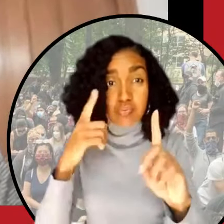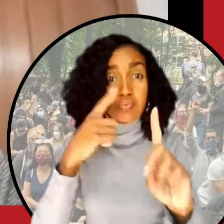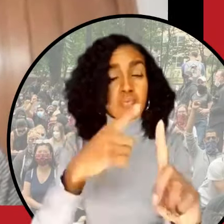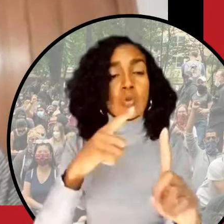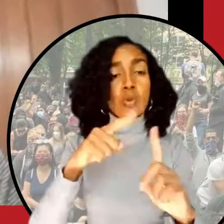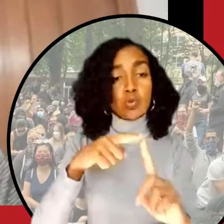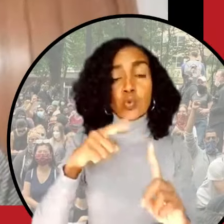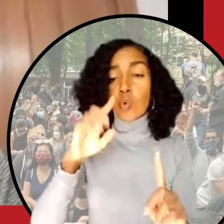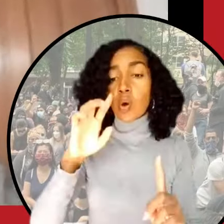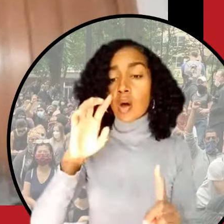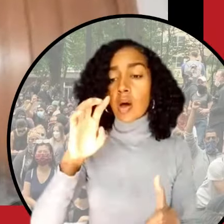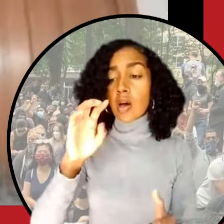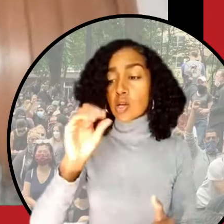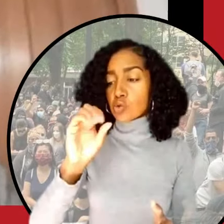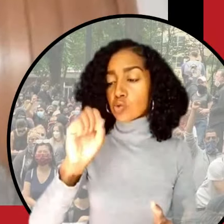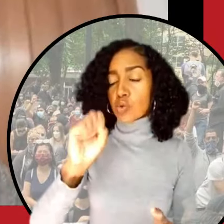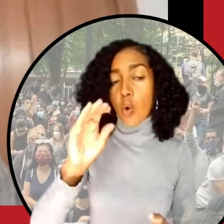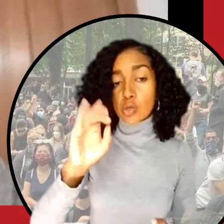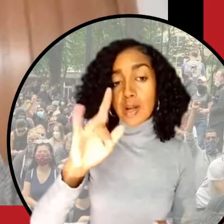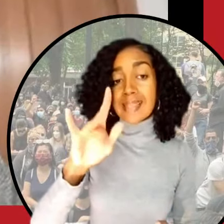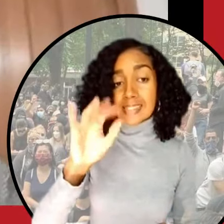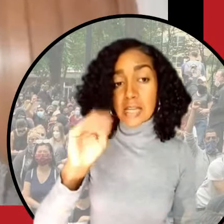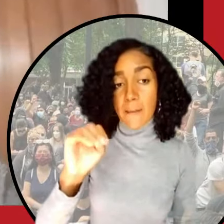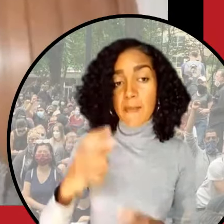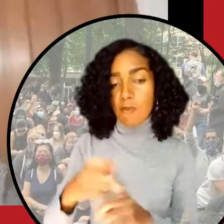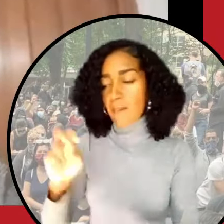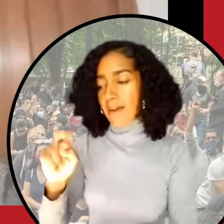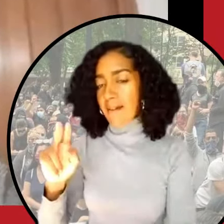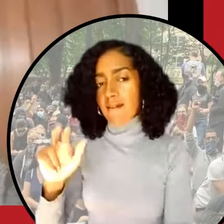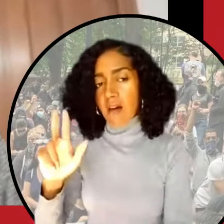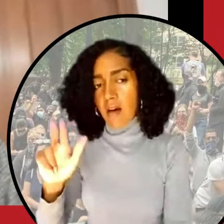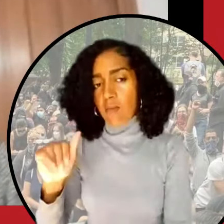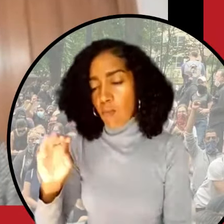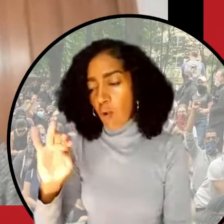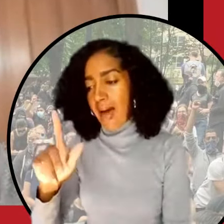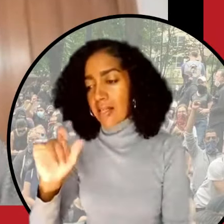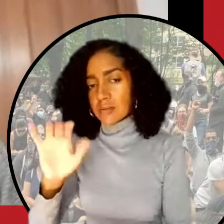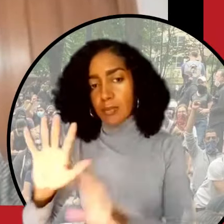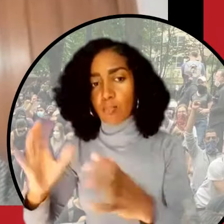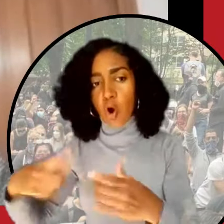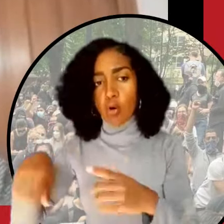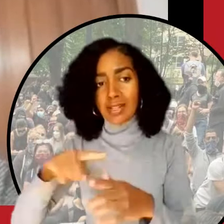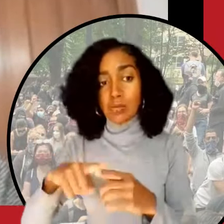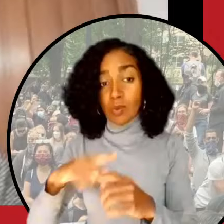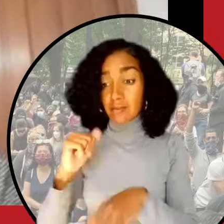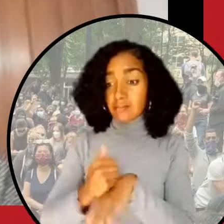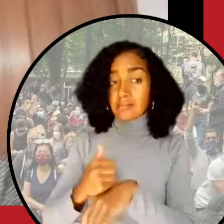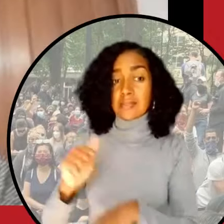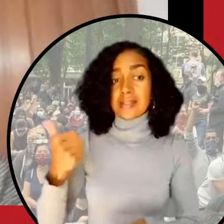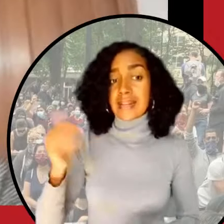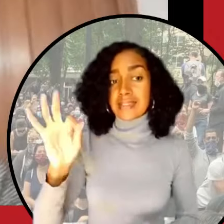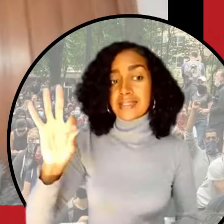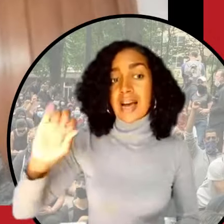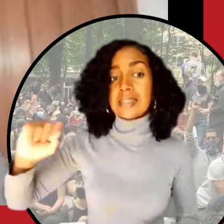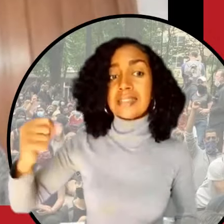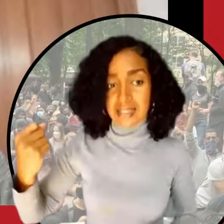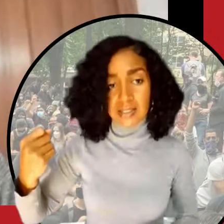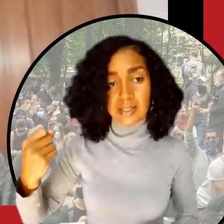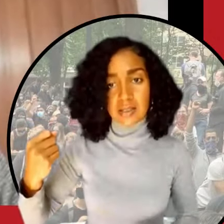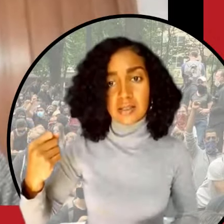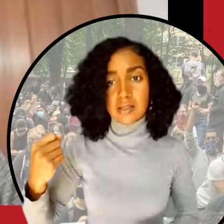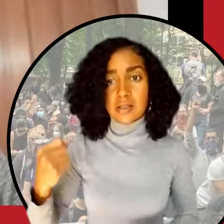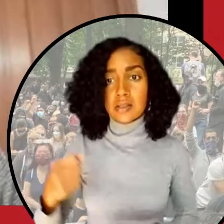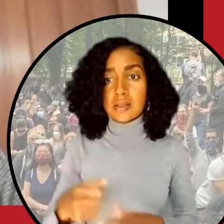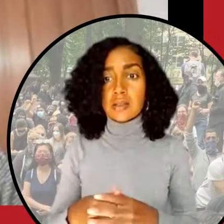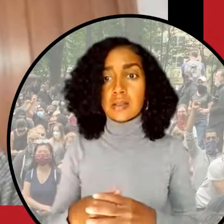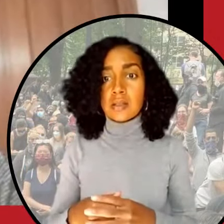October, was founded in the 90s at the struggle against the US military presence in the Tropico of Cochabamba, which is where our